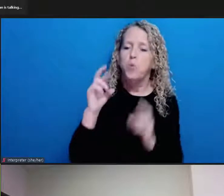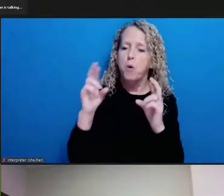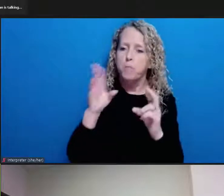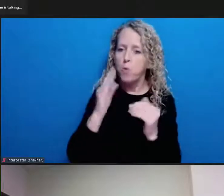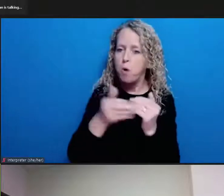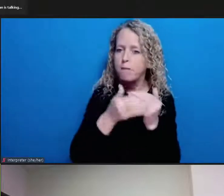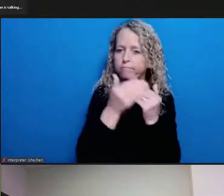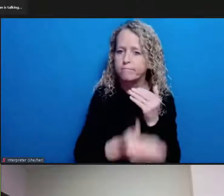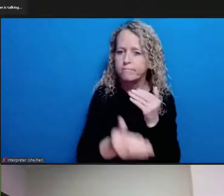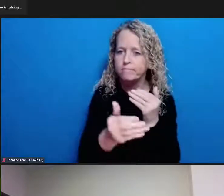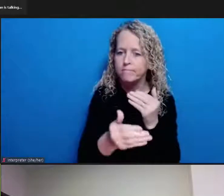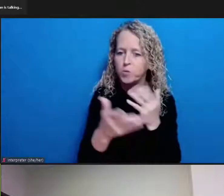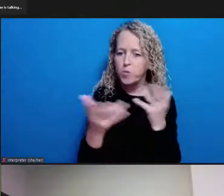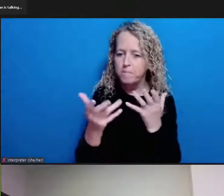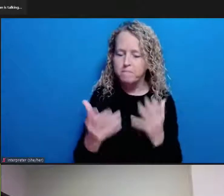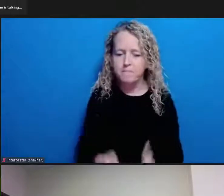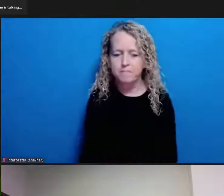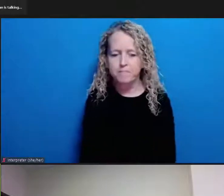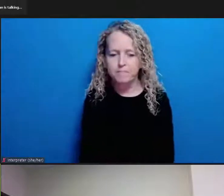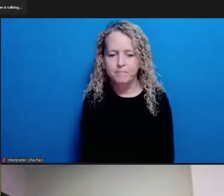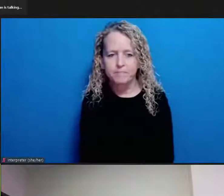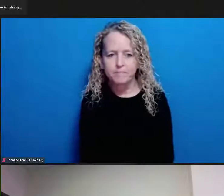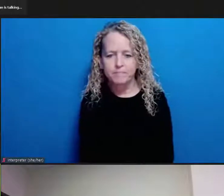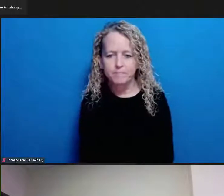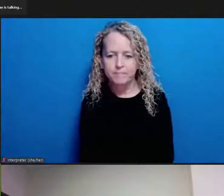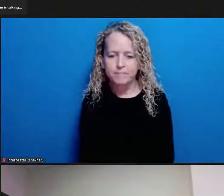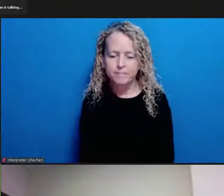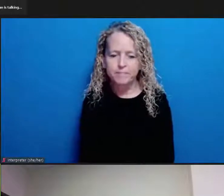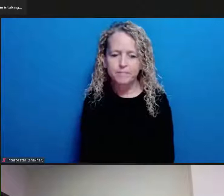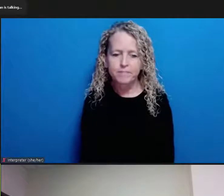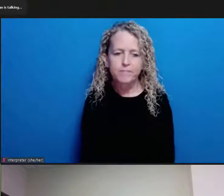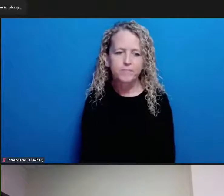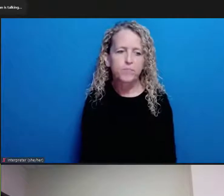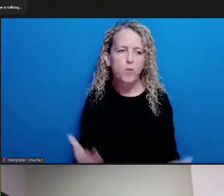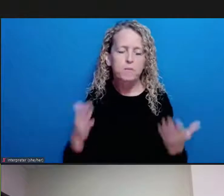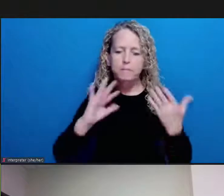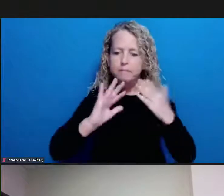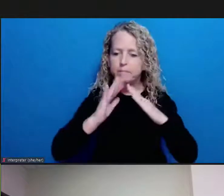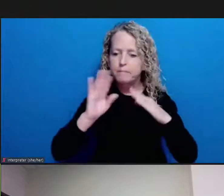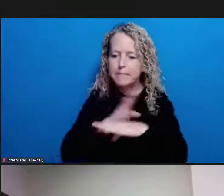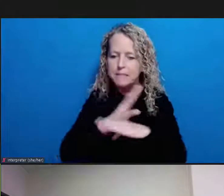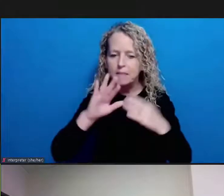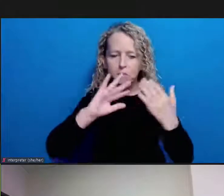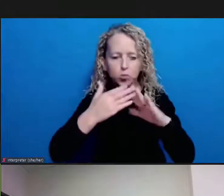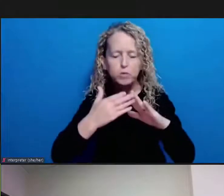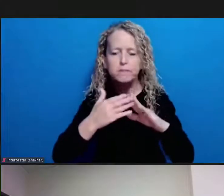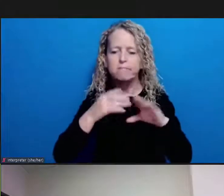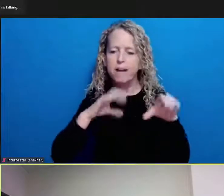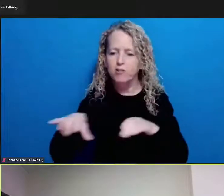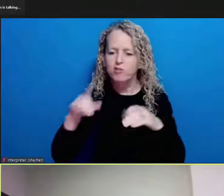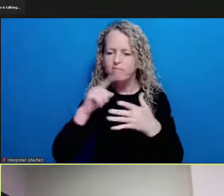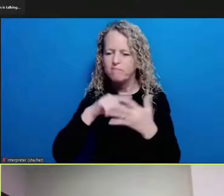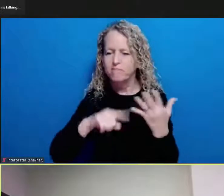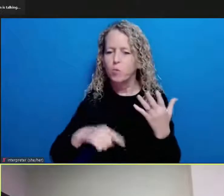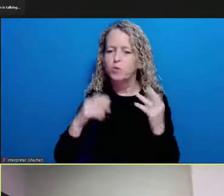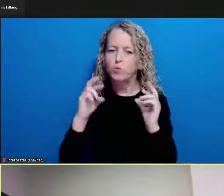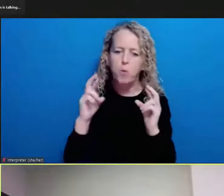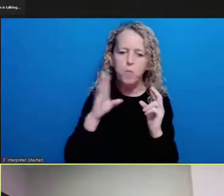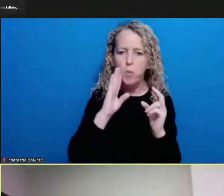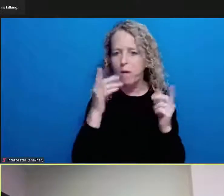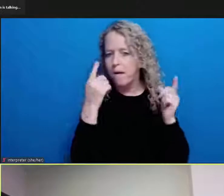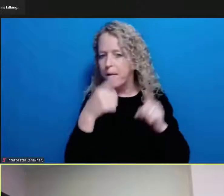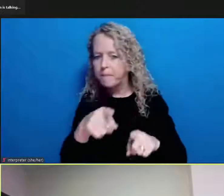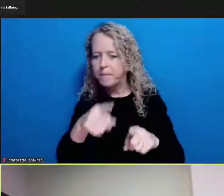future years, for the business community's awareness or action around some of these things? Well,